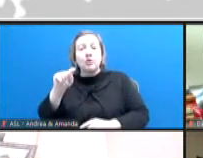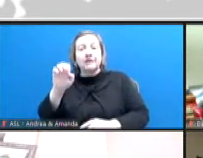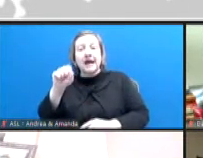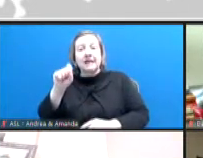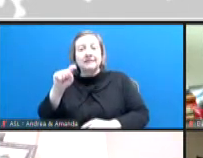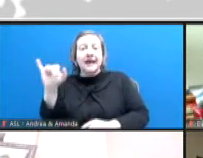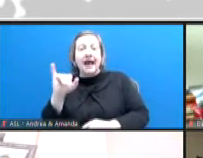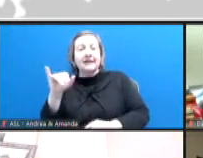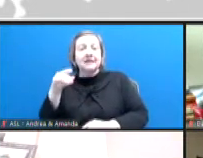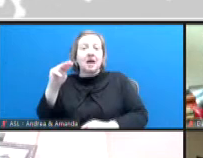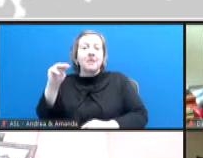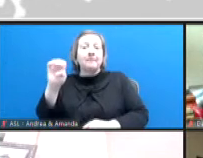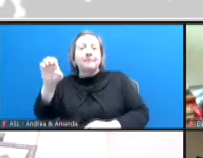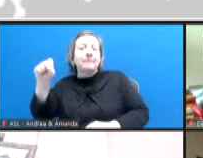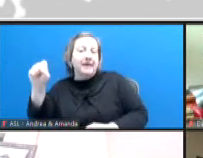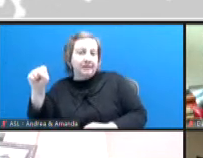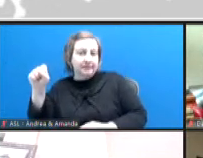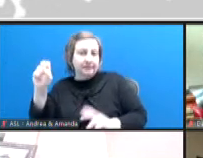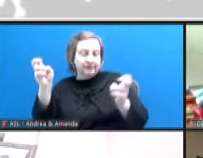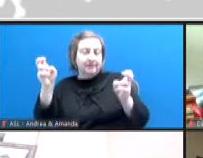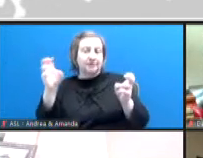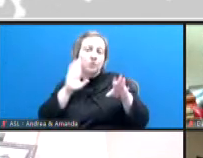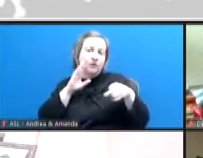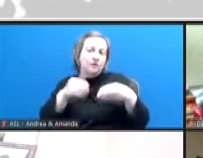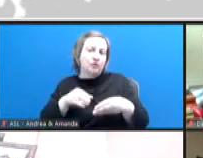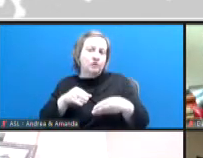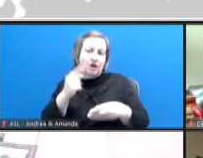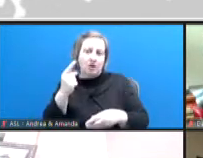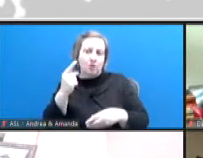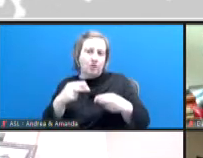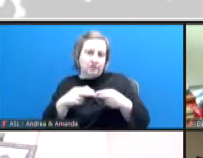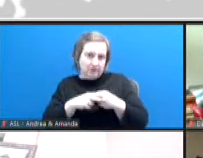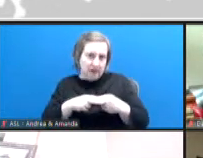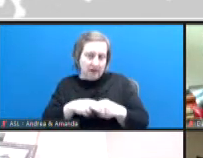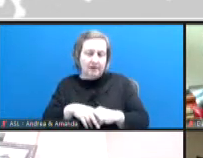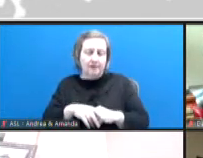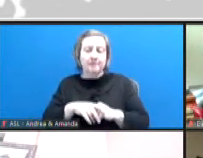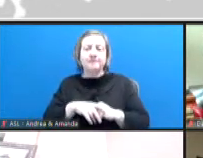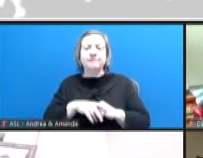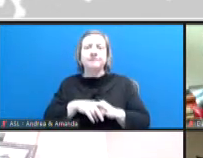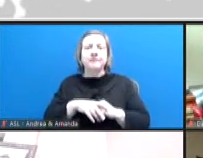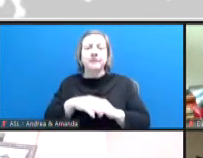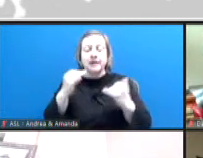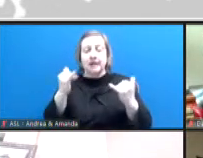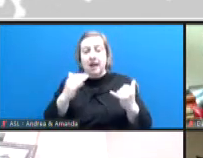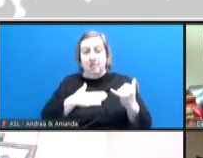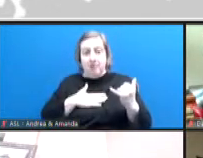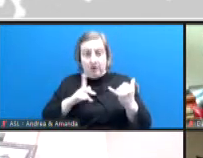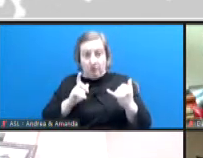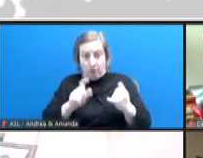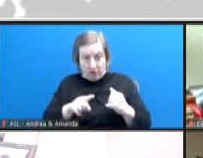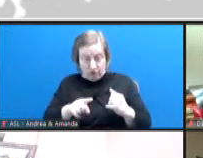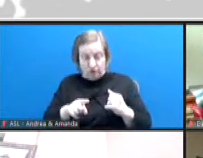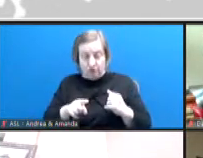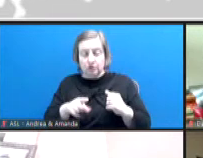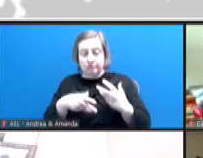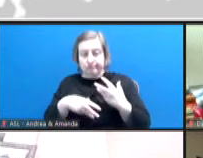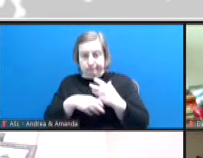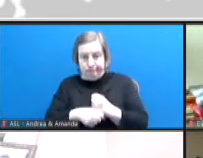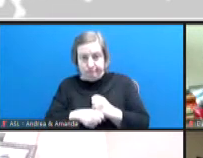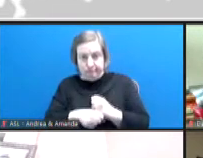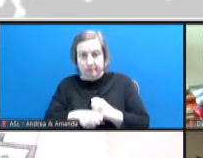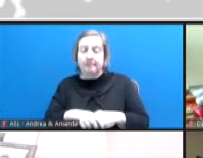that's another, you know, let's not just focus on that one slide. And so here is my question to sum this up.